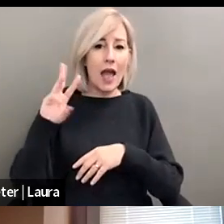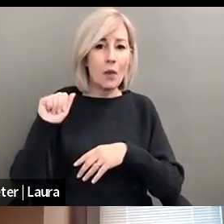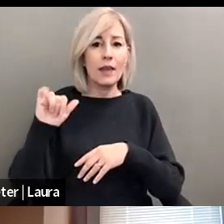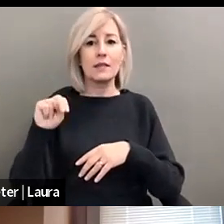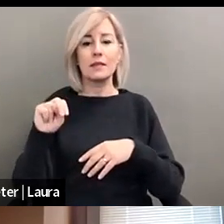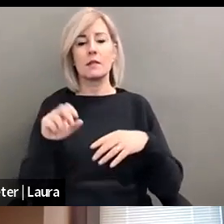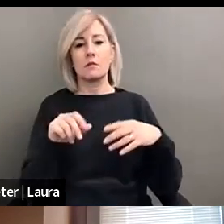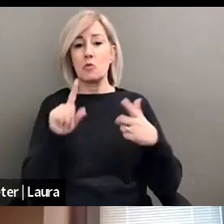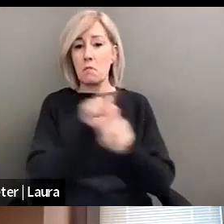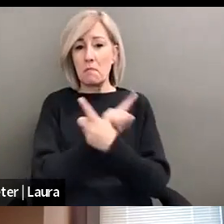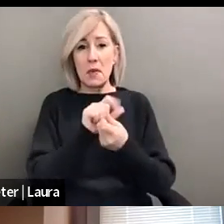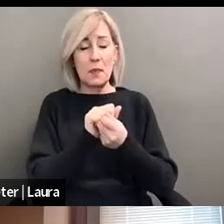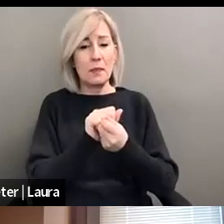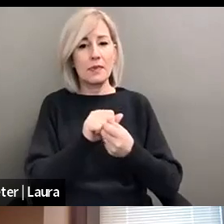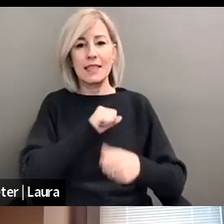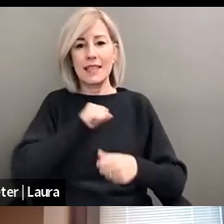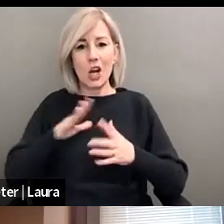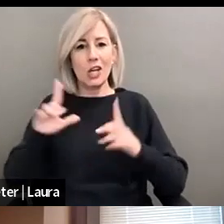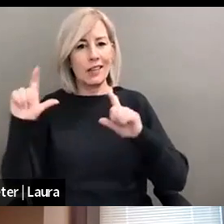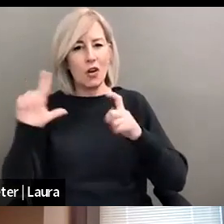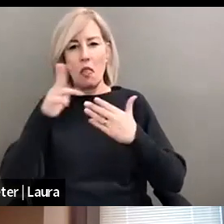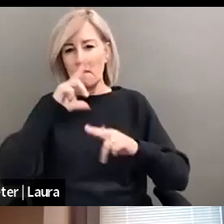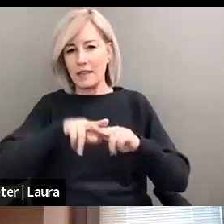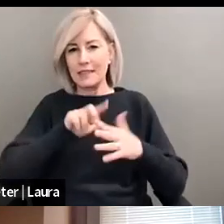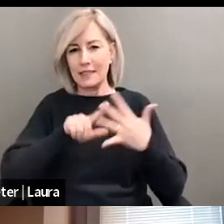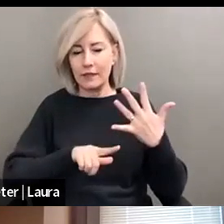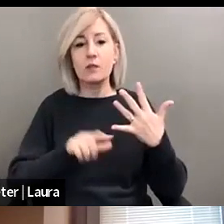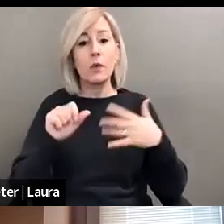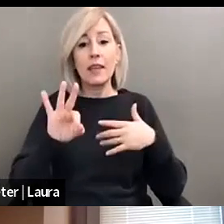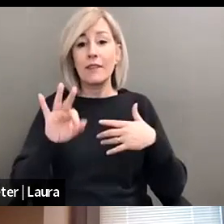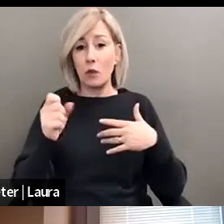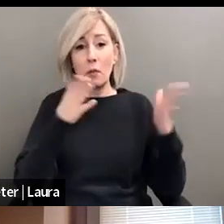meet one-on-one with the senator, take a photo, all the fun stuff. So